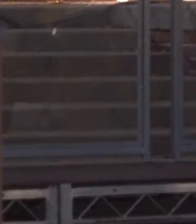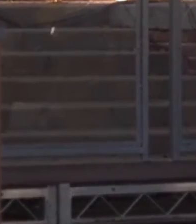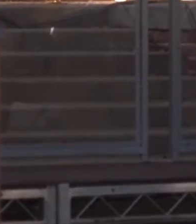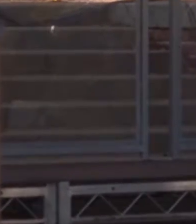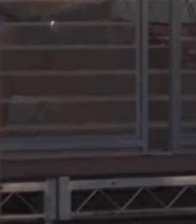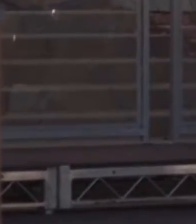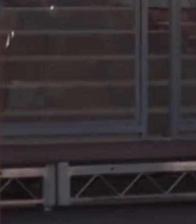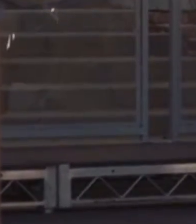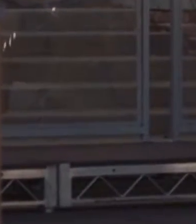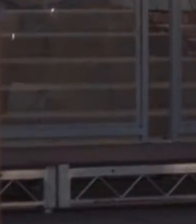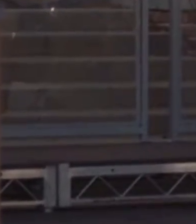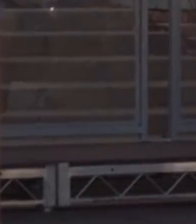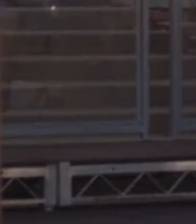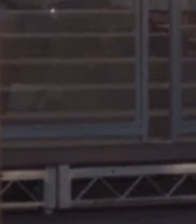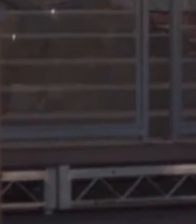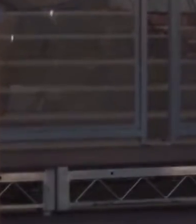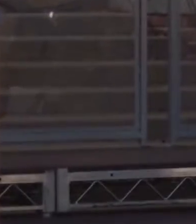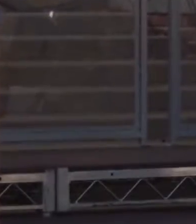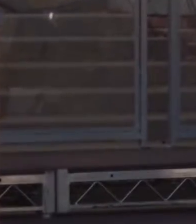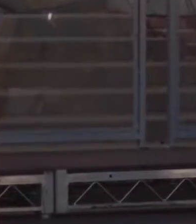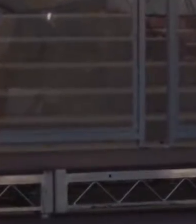Science, Megan McAvoy.